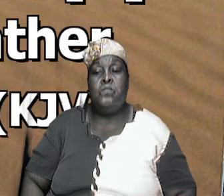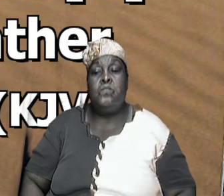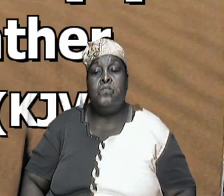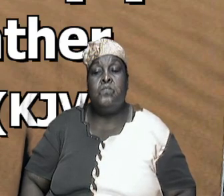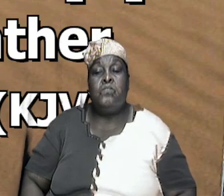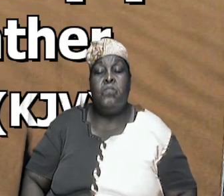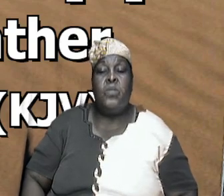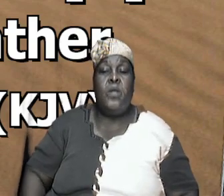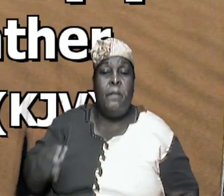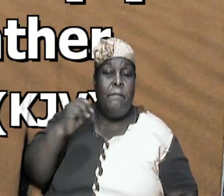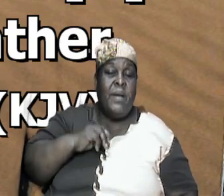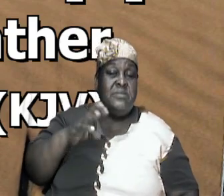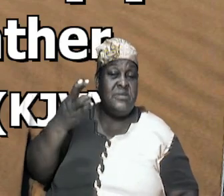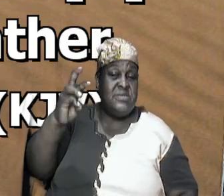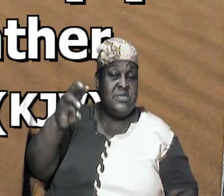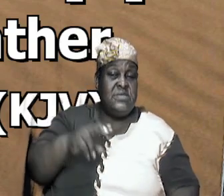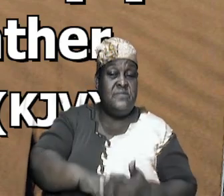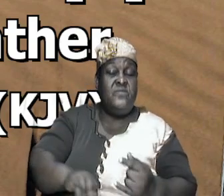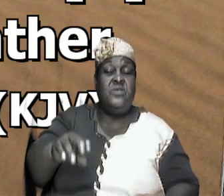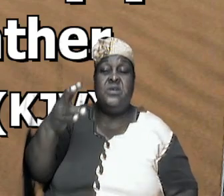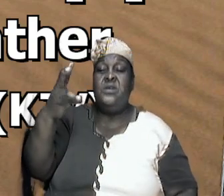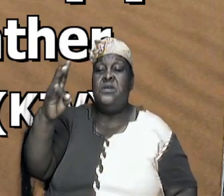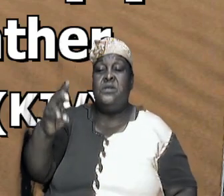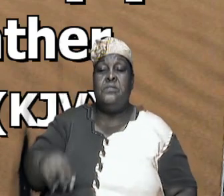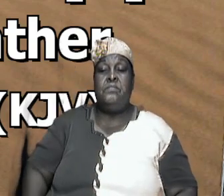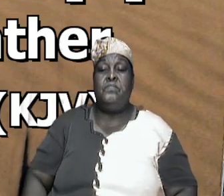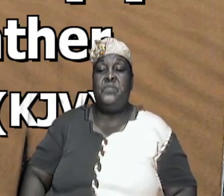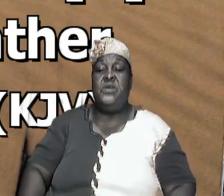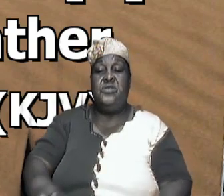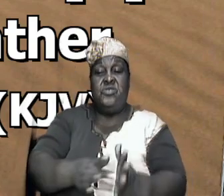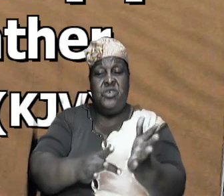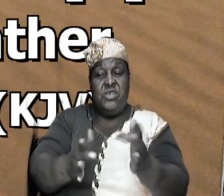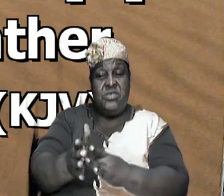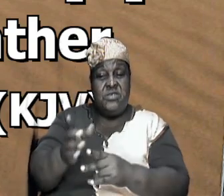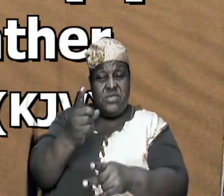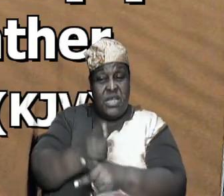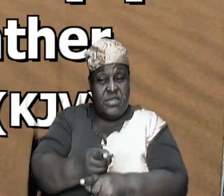So in Matthew 16, verse 17, the scripture said,